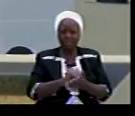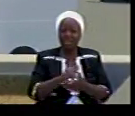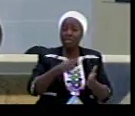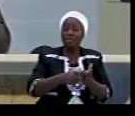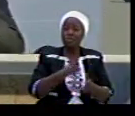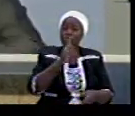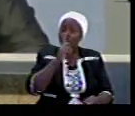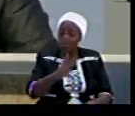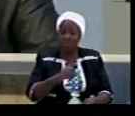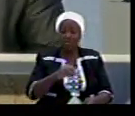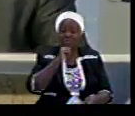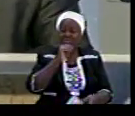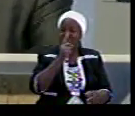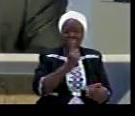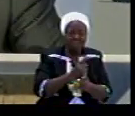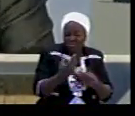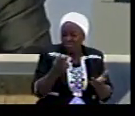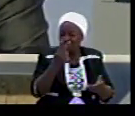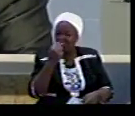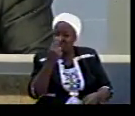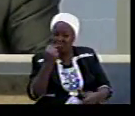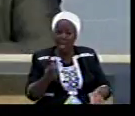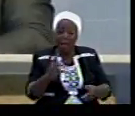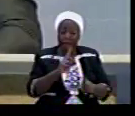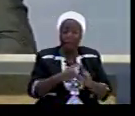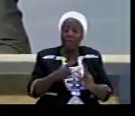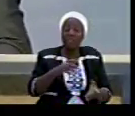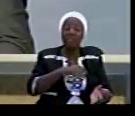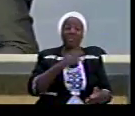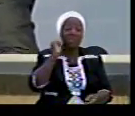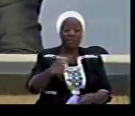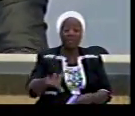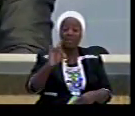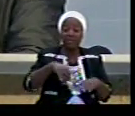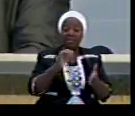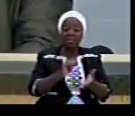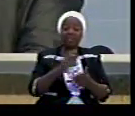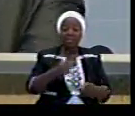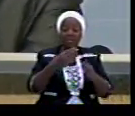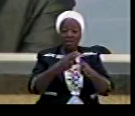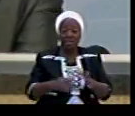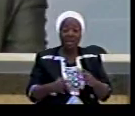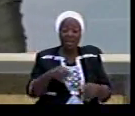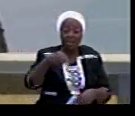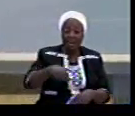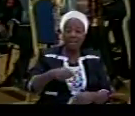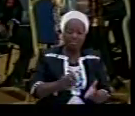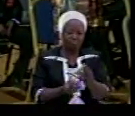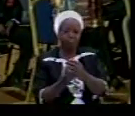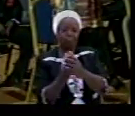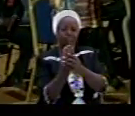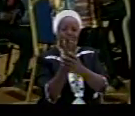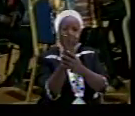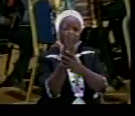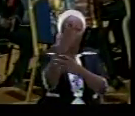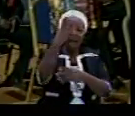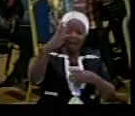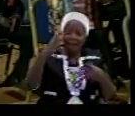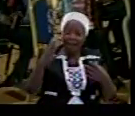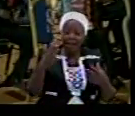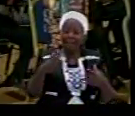made-up story. She discovered the shorter leg had grown out and balanced